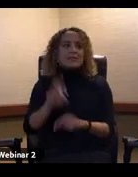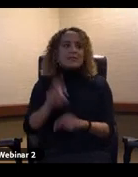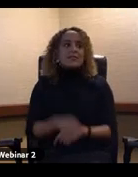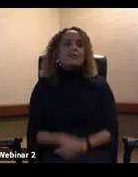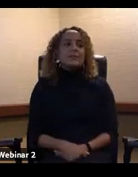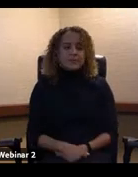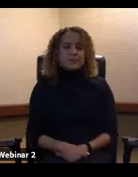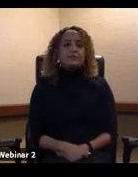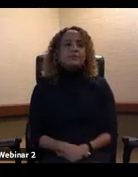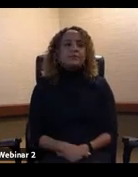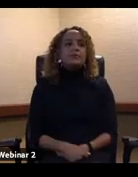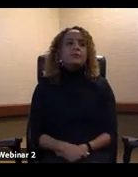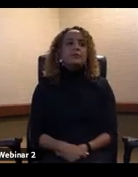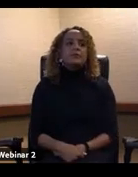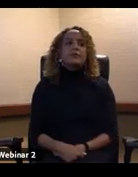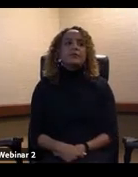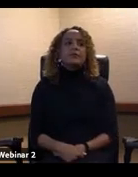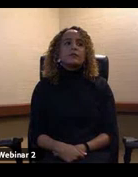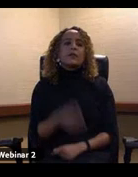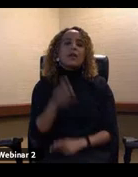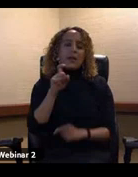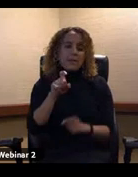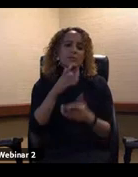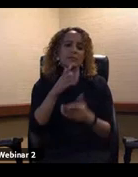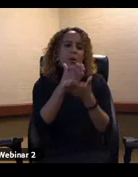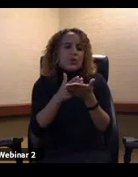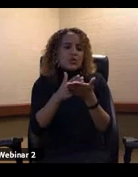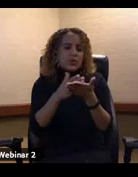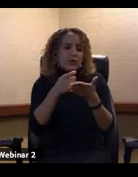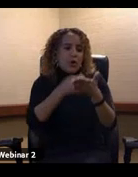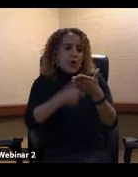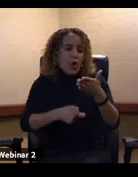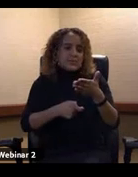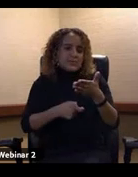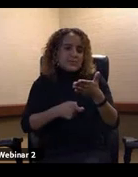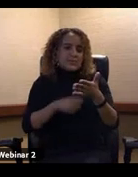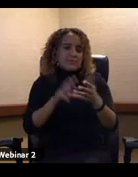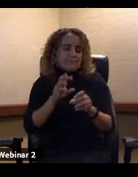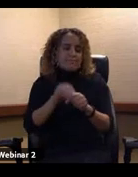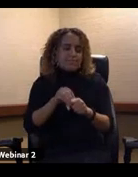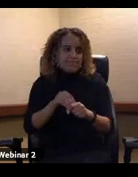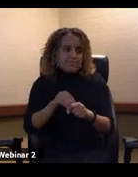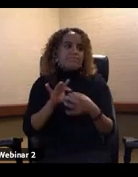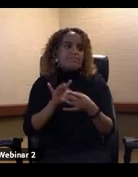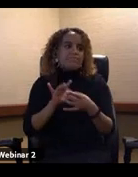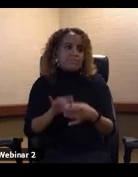support the activities or a portion of the costs that are for those crimes and survivors.